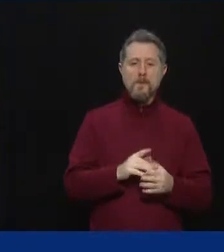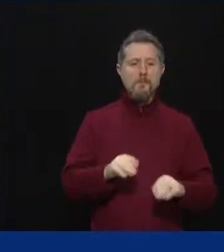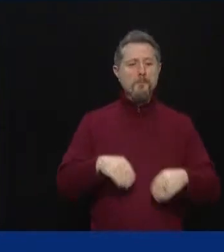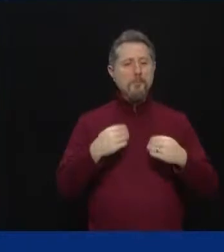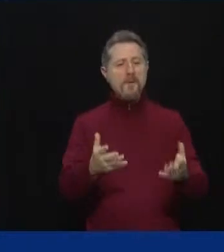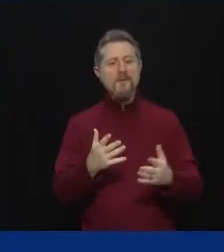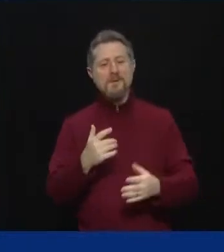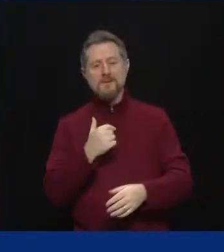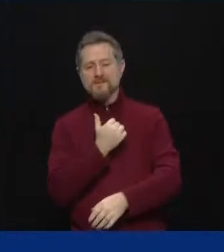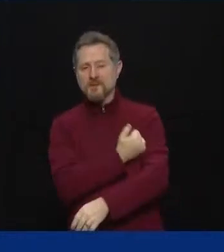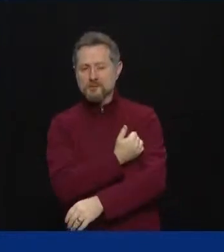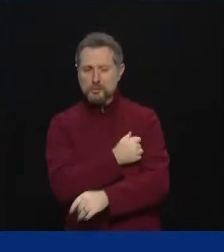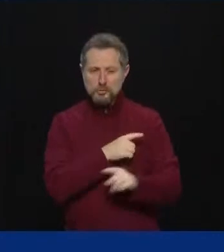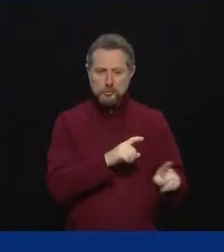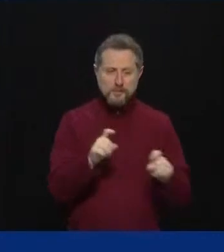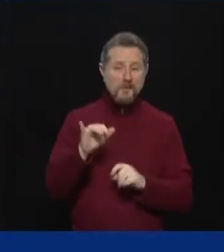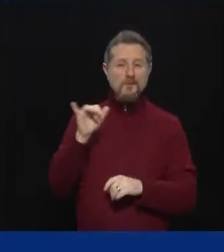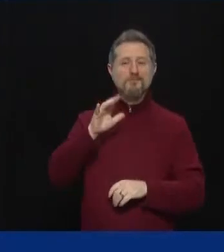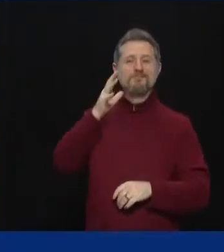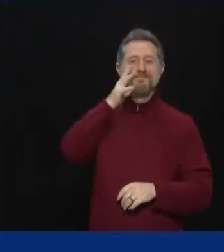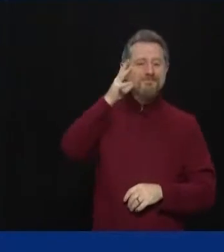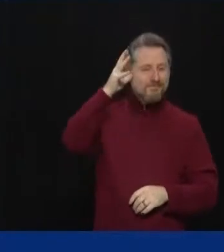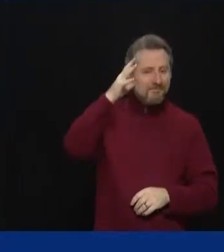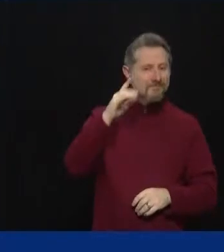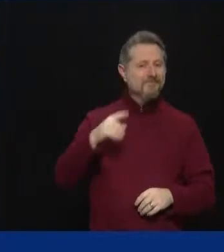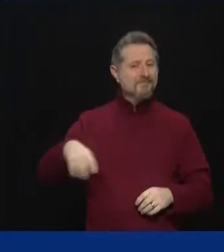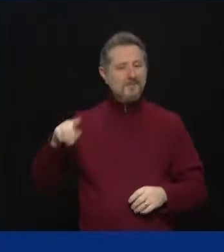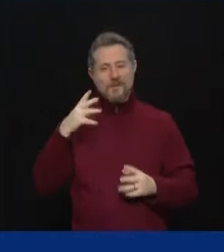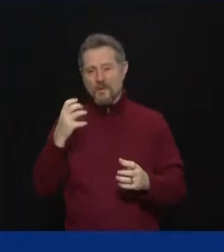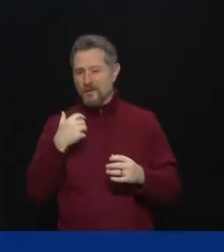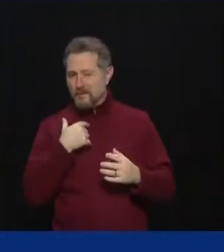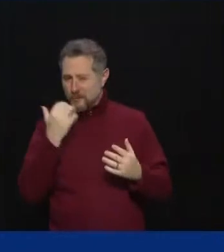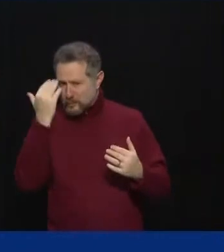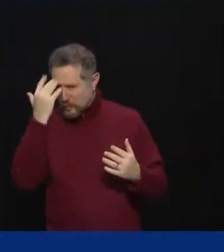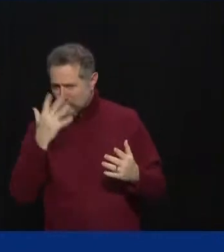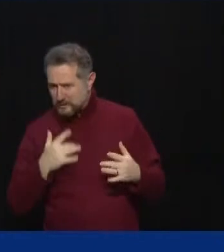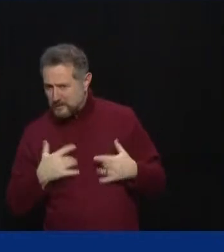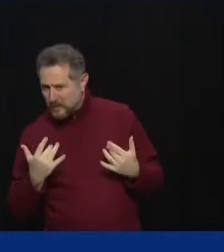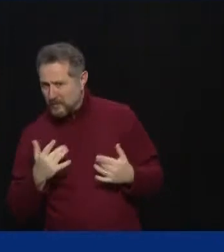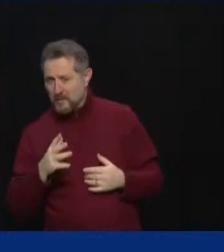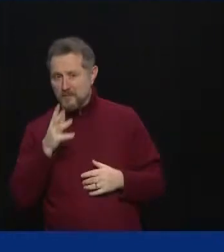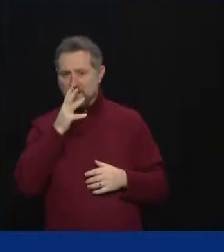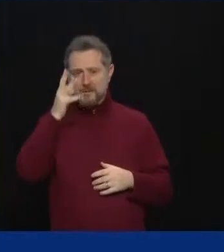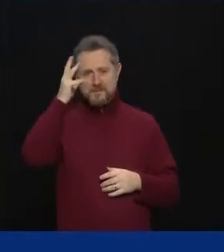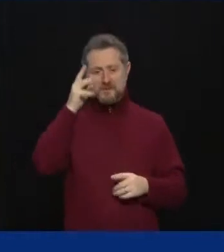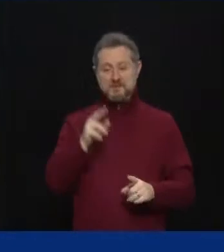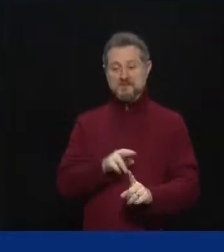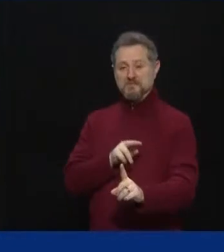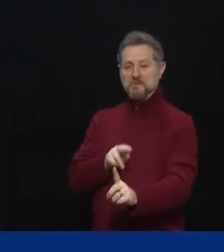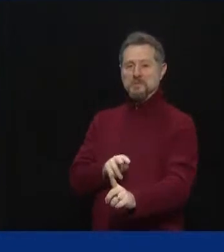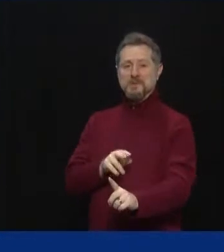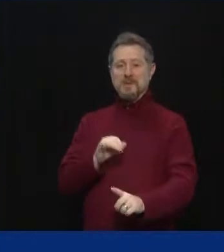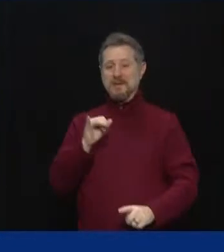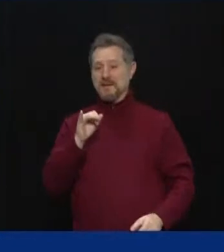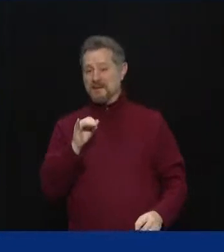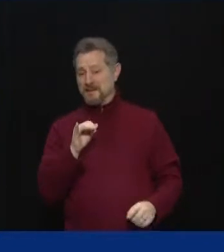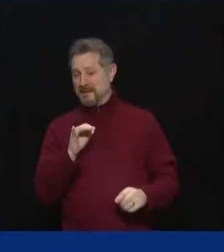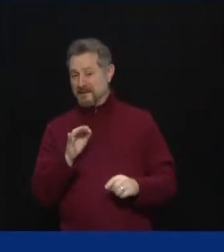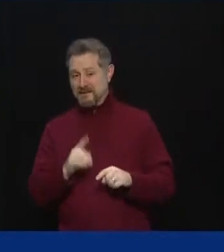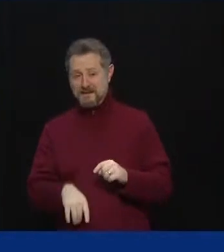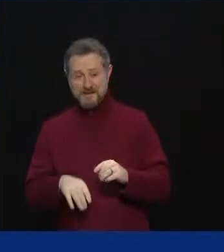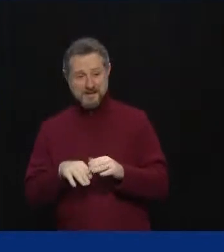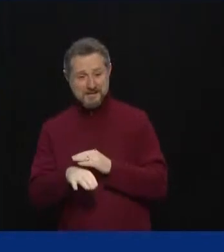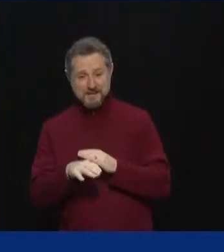to parents so we can find out what's going on. Tell us where parents are And if they're not able to access the vaccines, we want to get